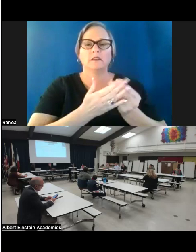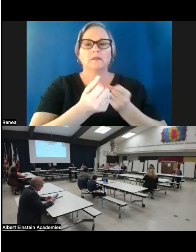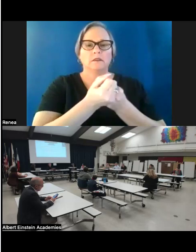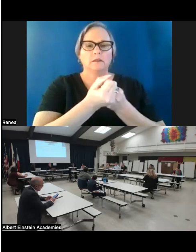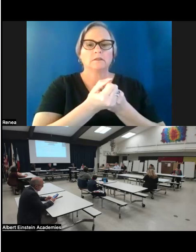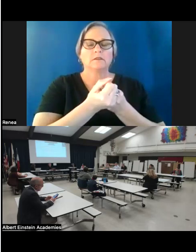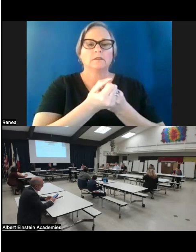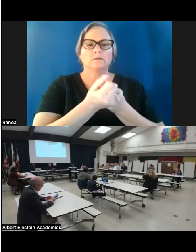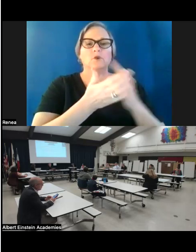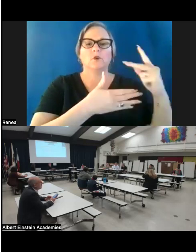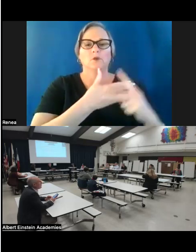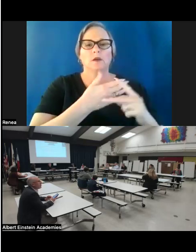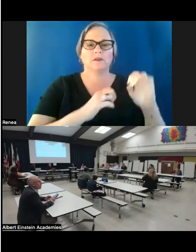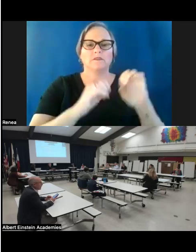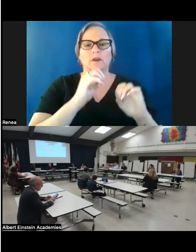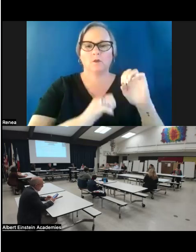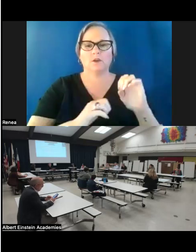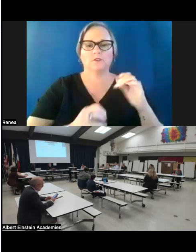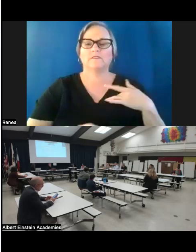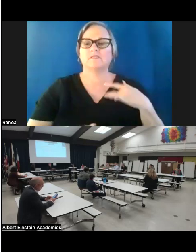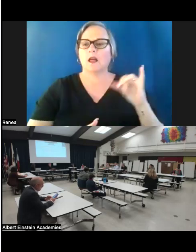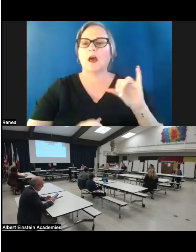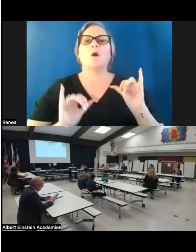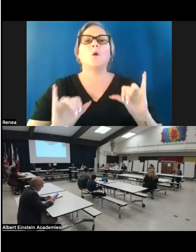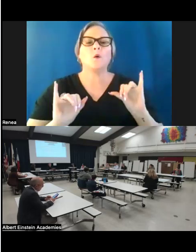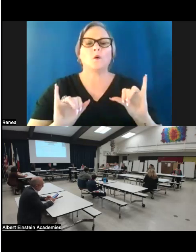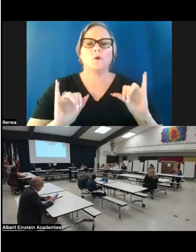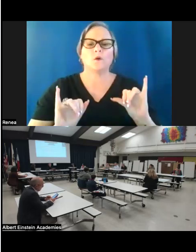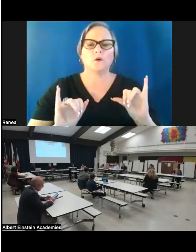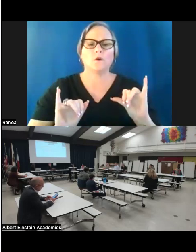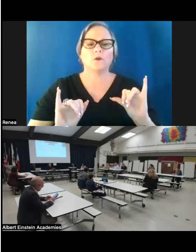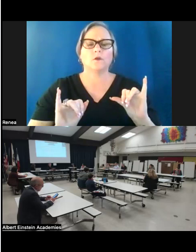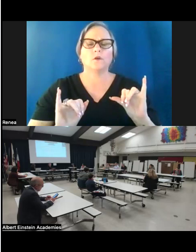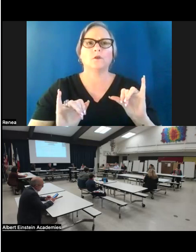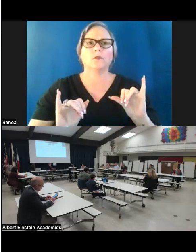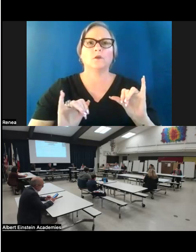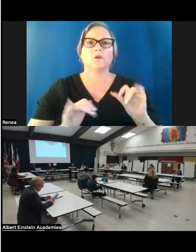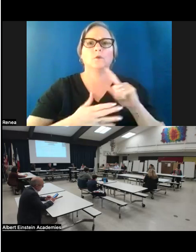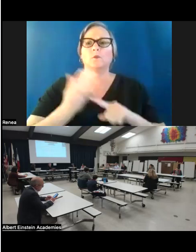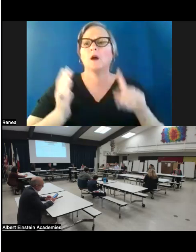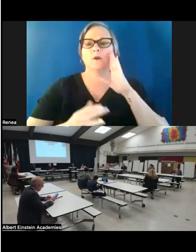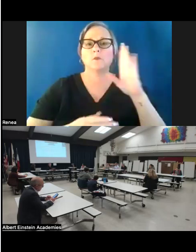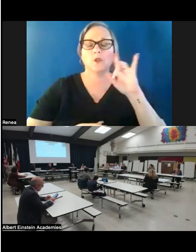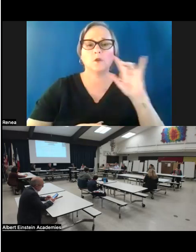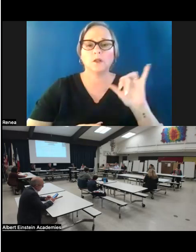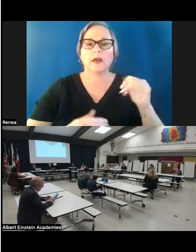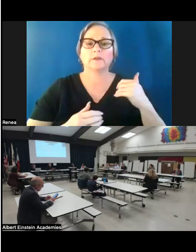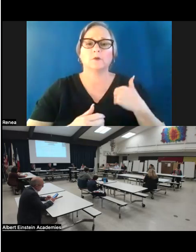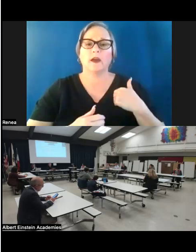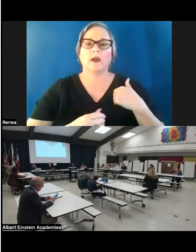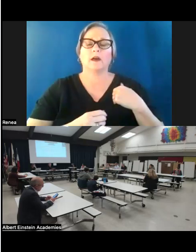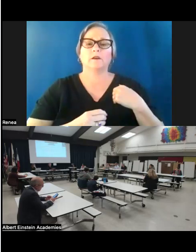an aha moment of what it would look like to have Title I funds